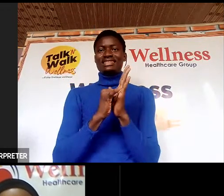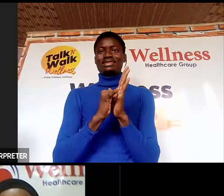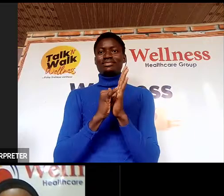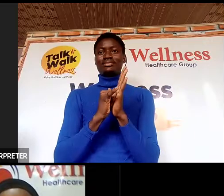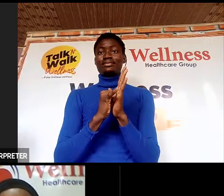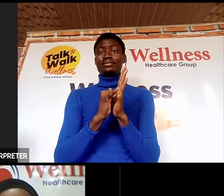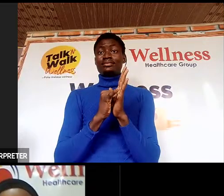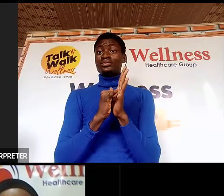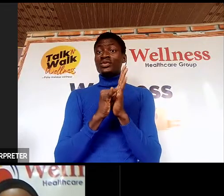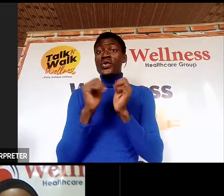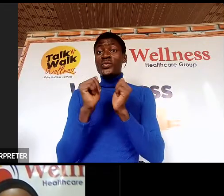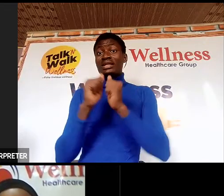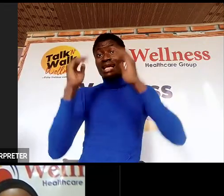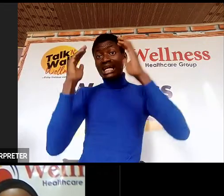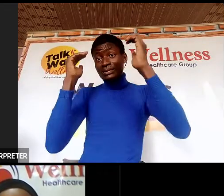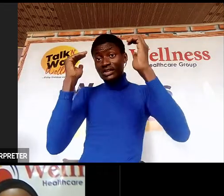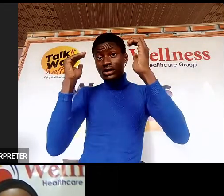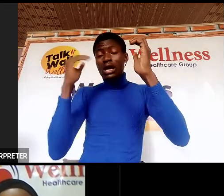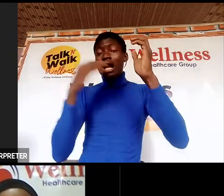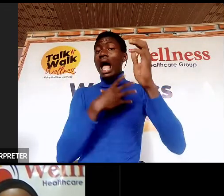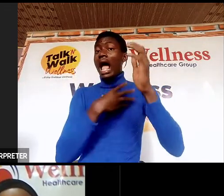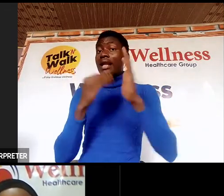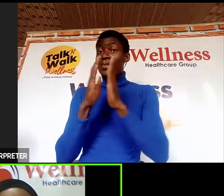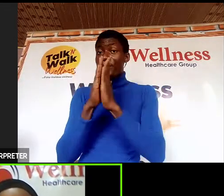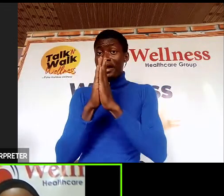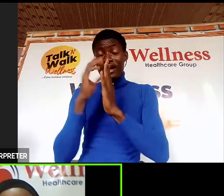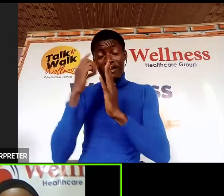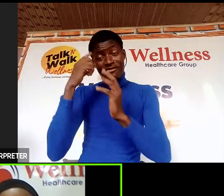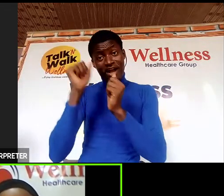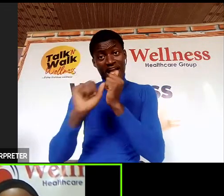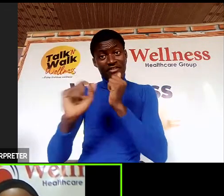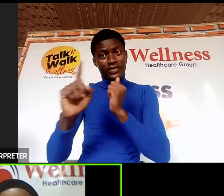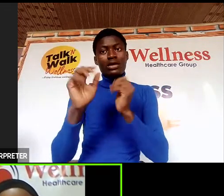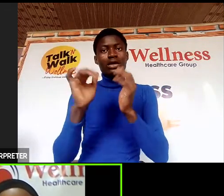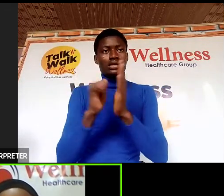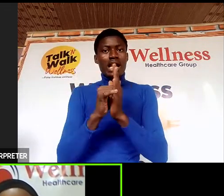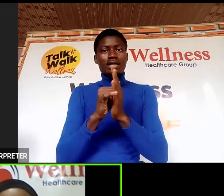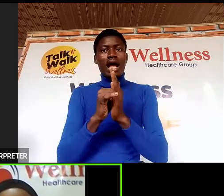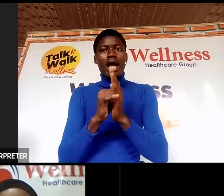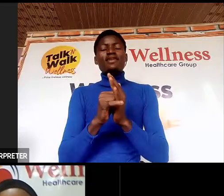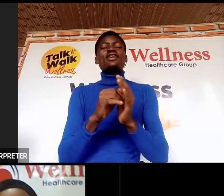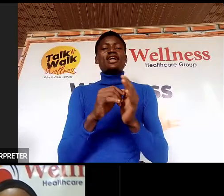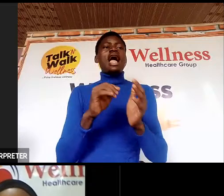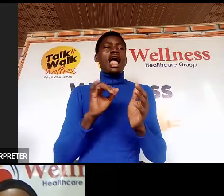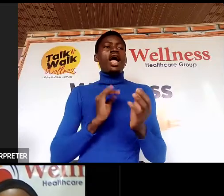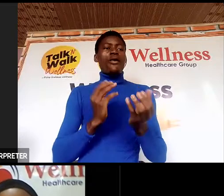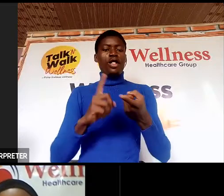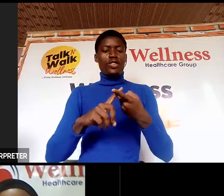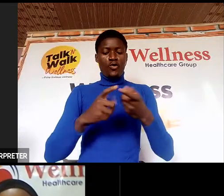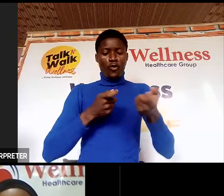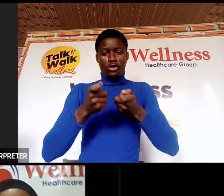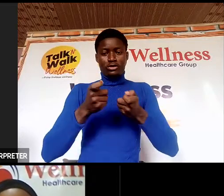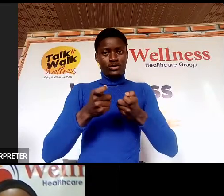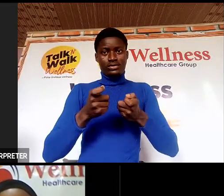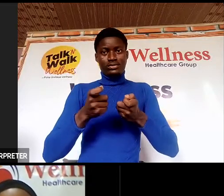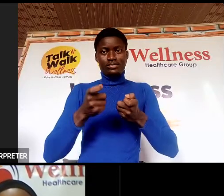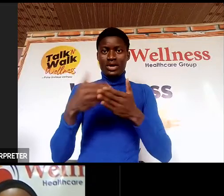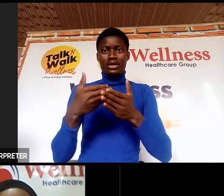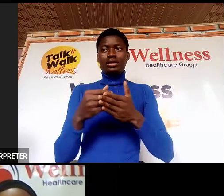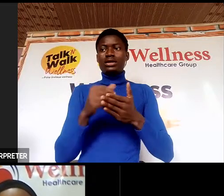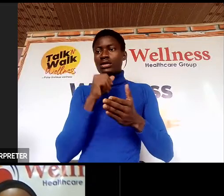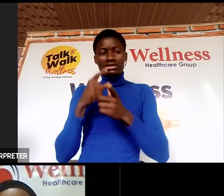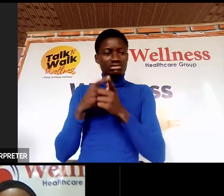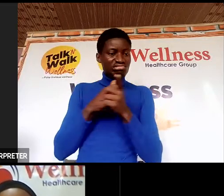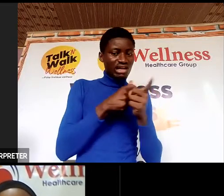for everybody is that you get to the point in which you are on the driver's seat. So rather than running helter skelter, you've already known ahead that,